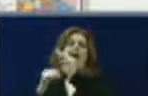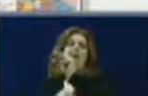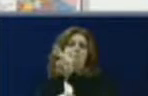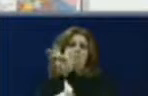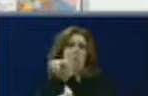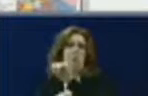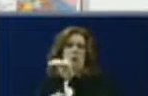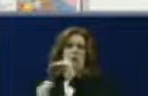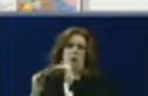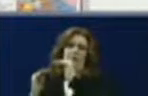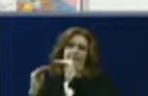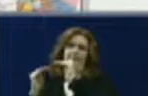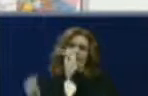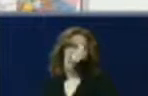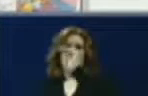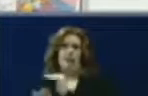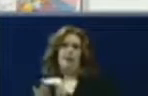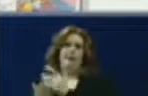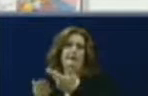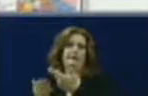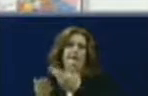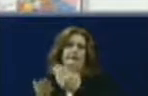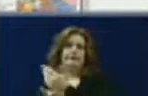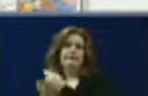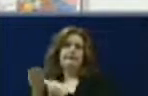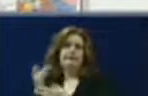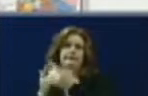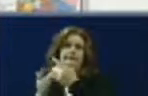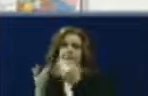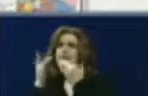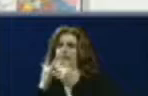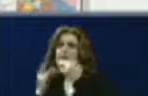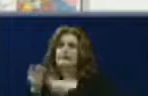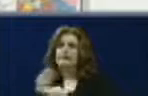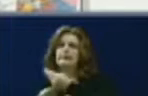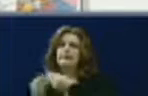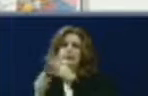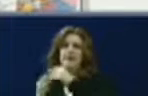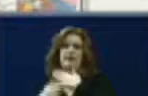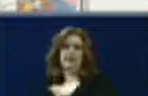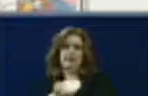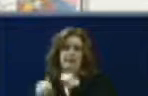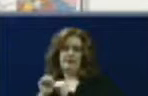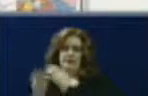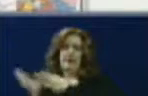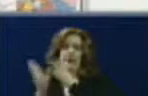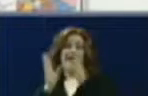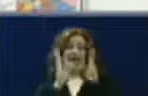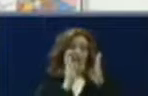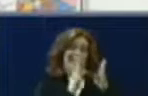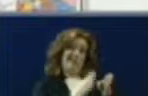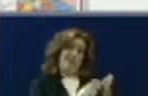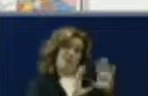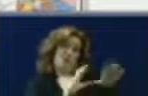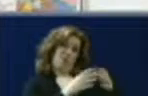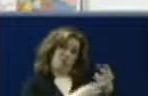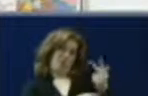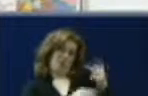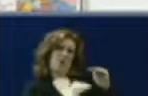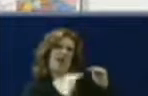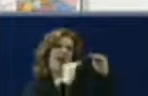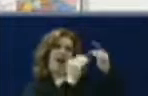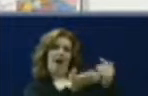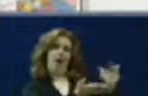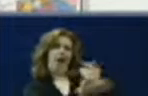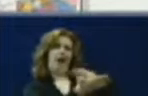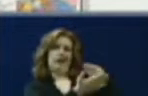lower income, and lower educational attainment. Category 3 are those areas that tend to be higher income,